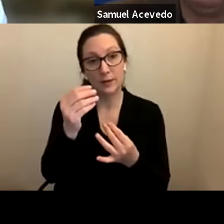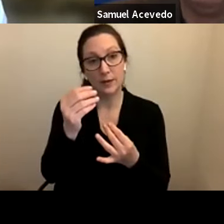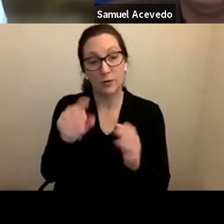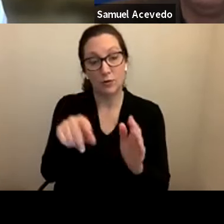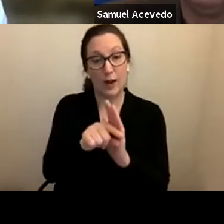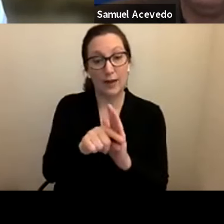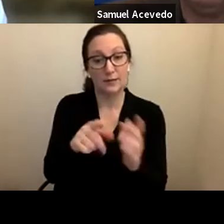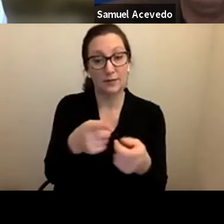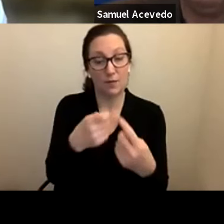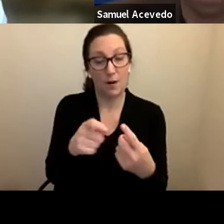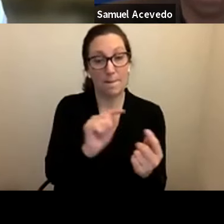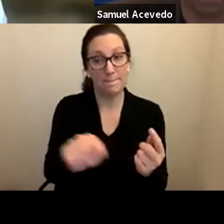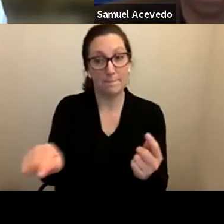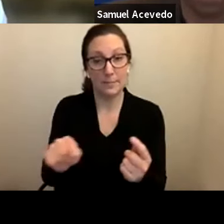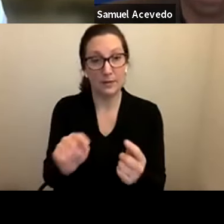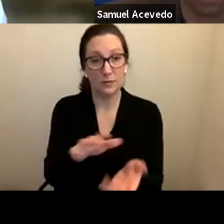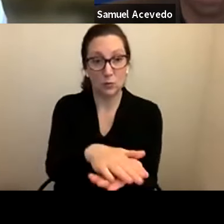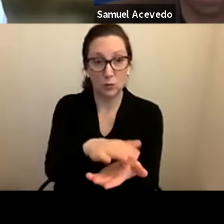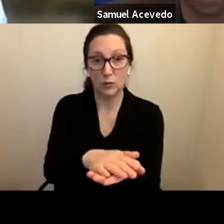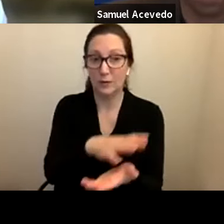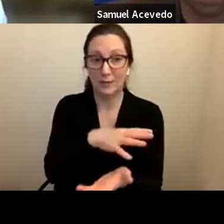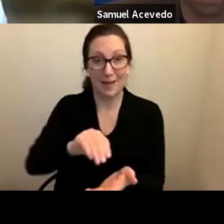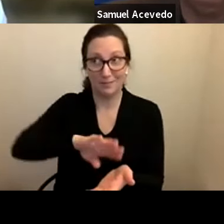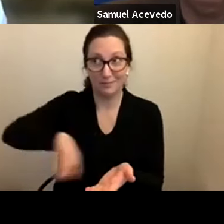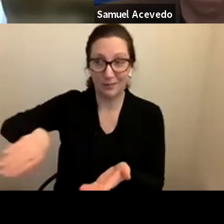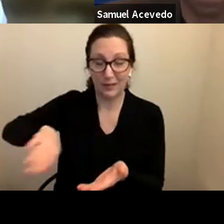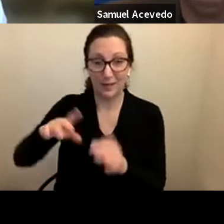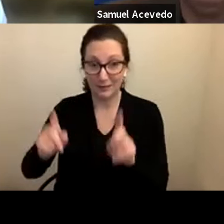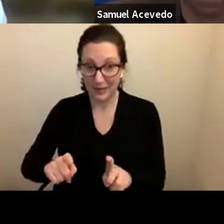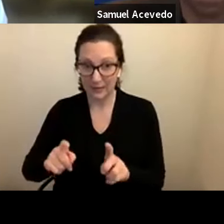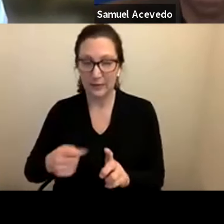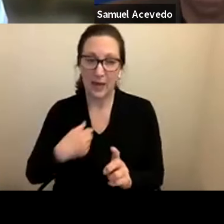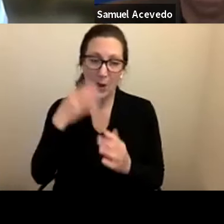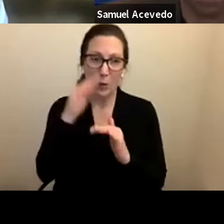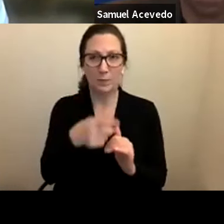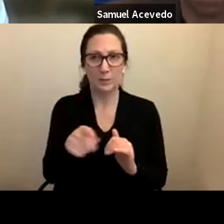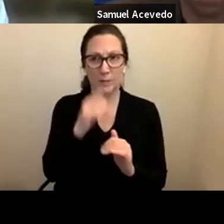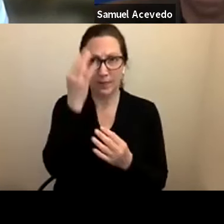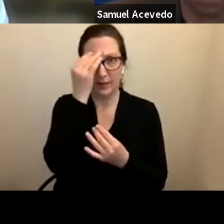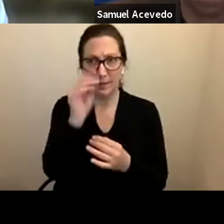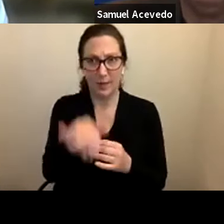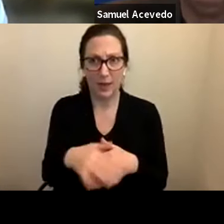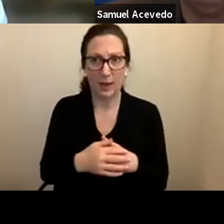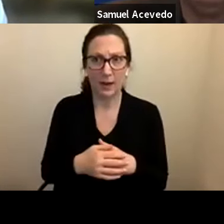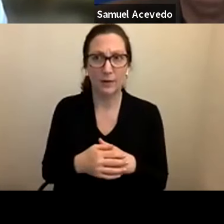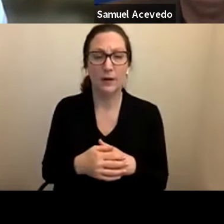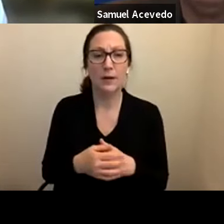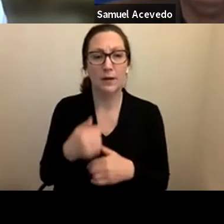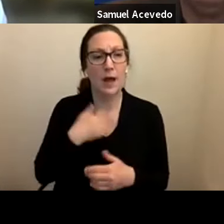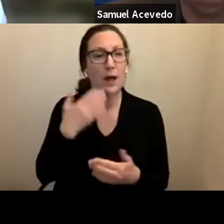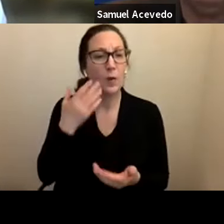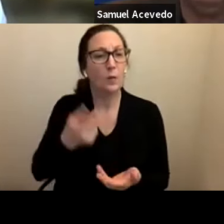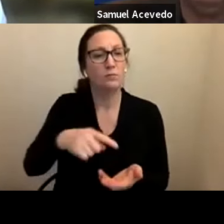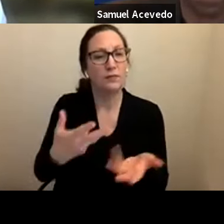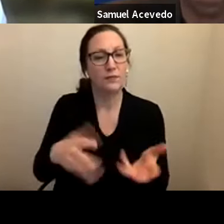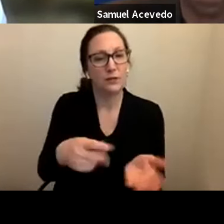I hope you're giving that a lot of thought. And I know you've discussed the Texas